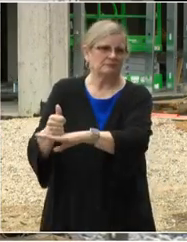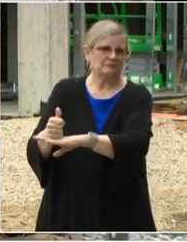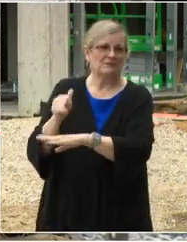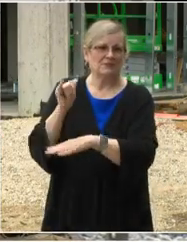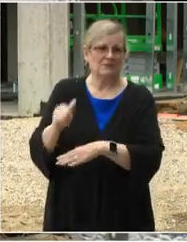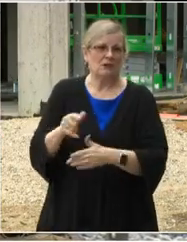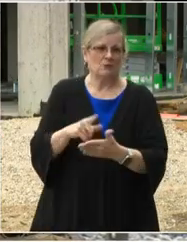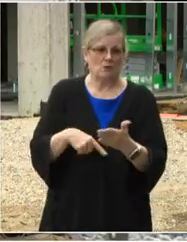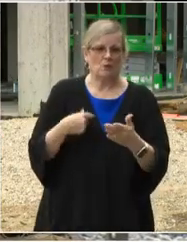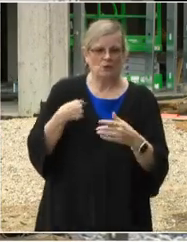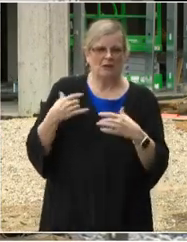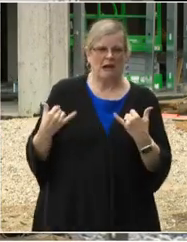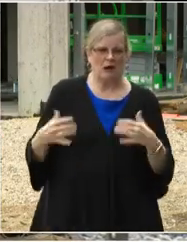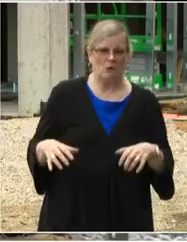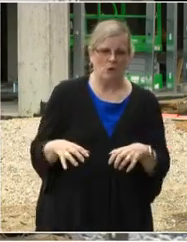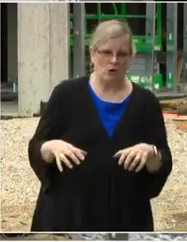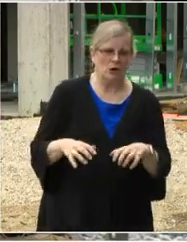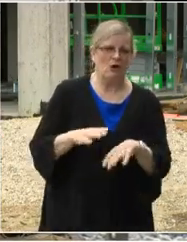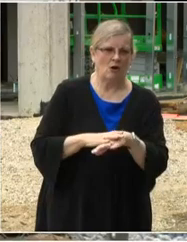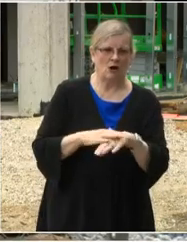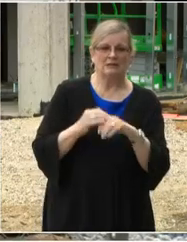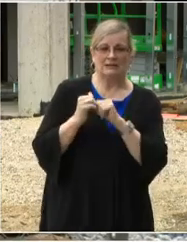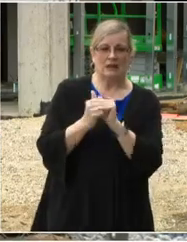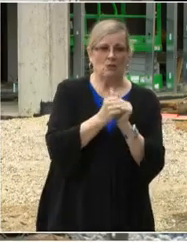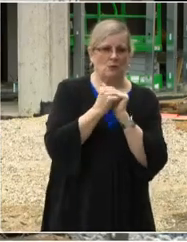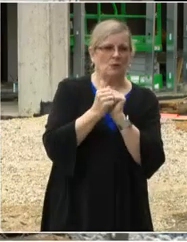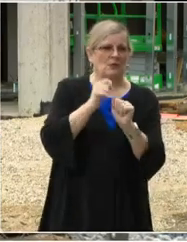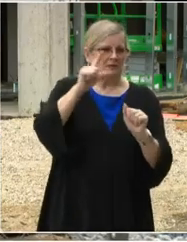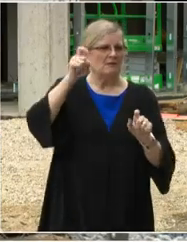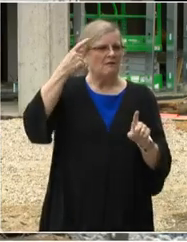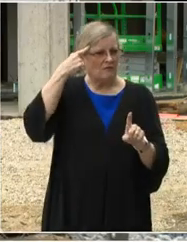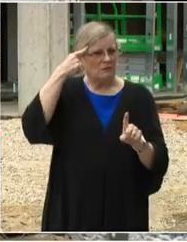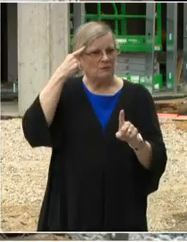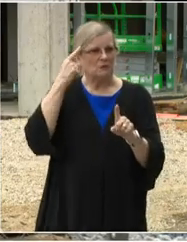together as a government, and that is what we need to keep doing.